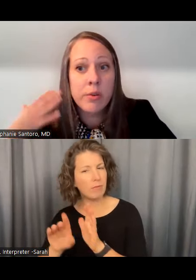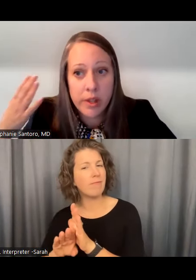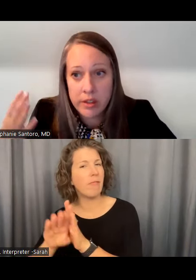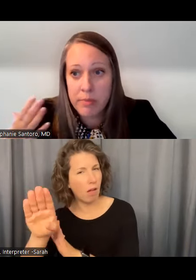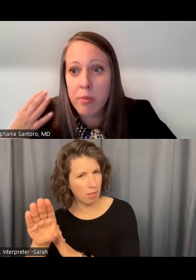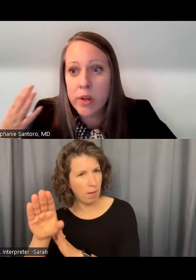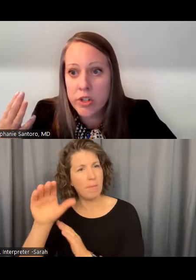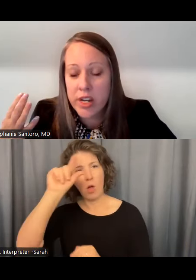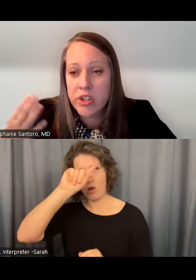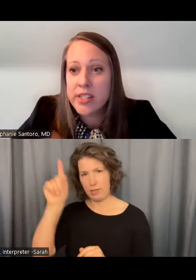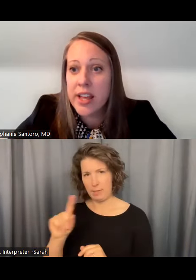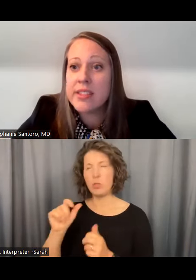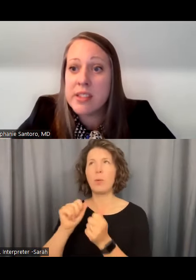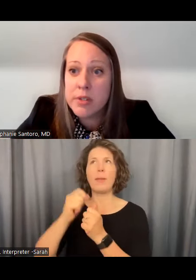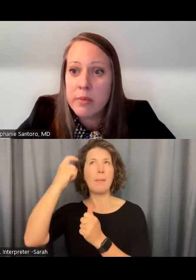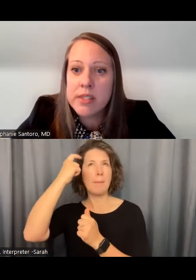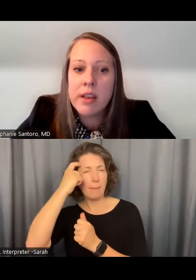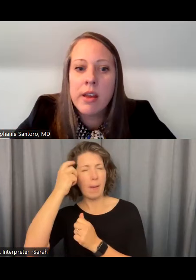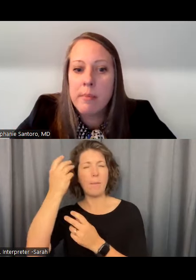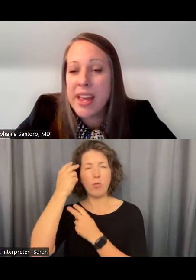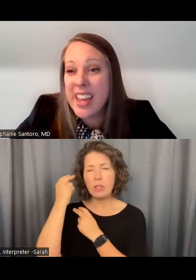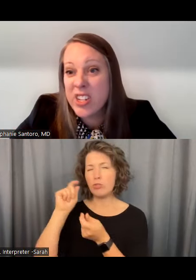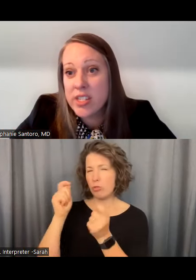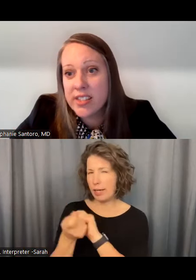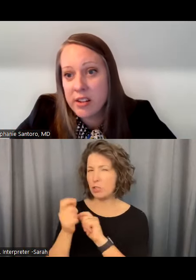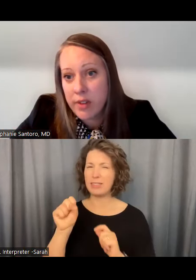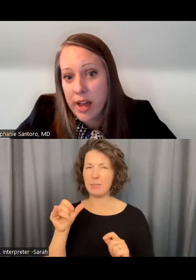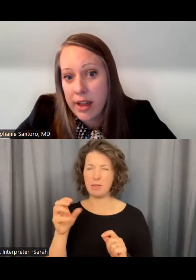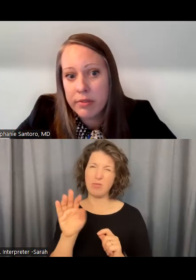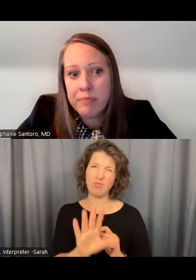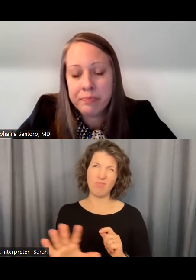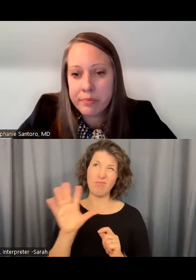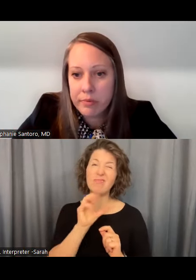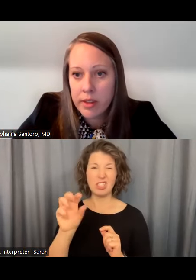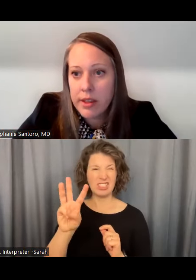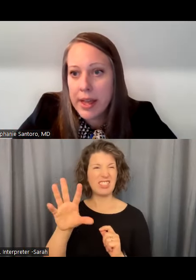disease with the memory changes and the symptoms by age 65.